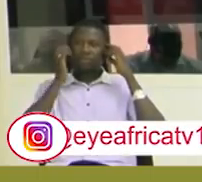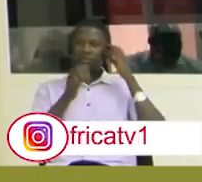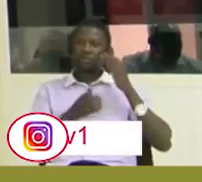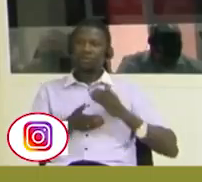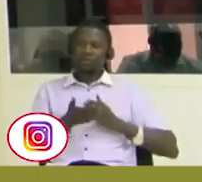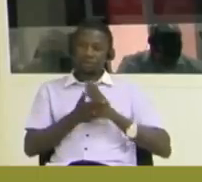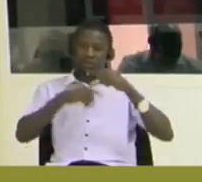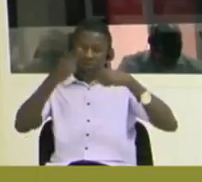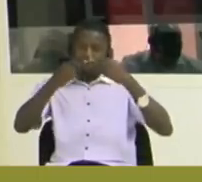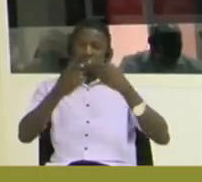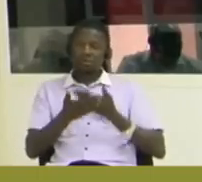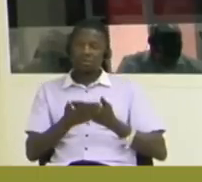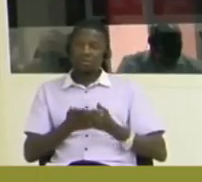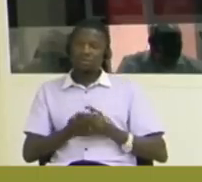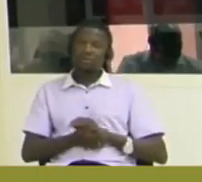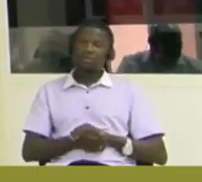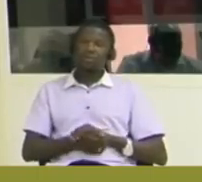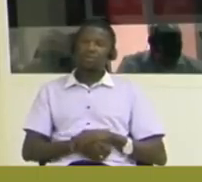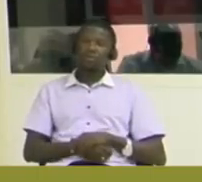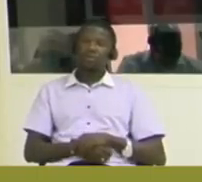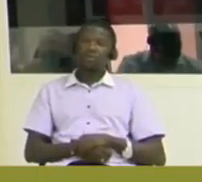Proceed, please. Yes, sir.